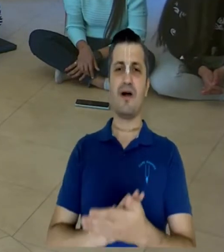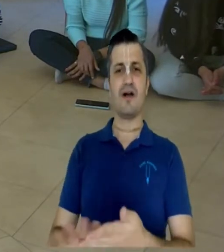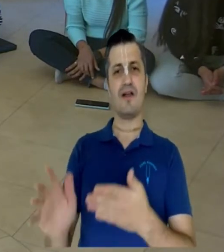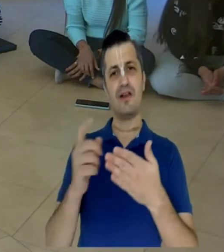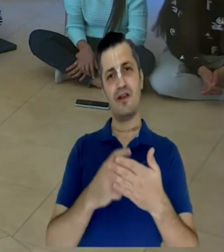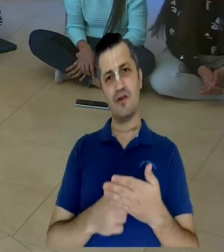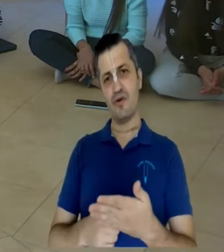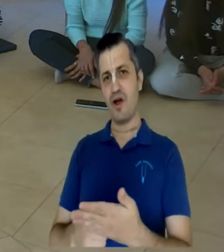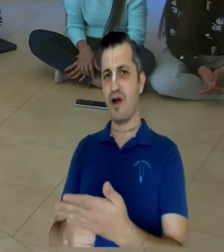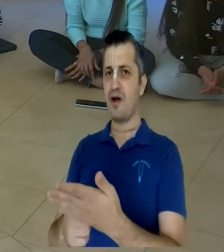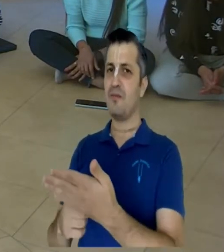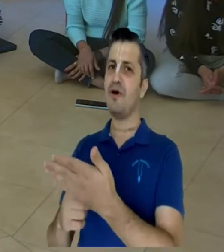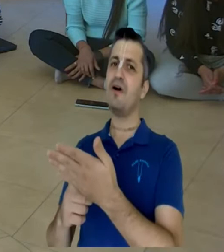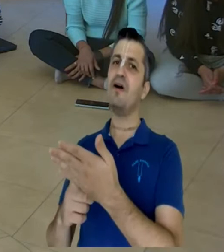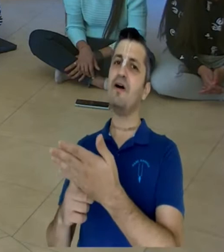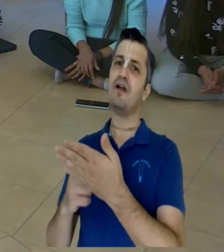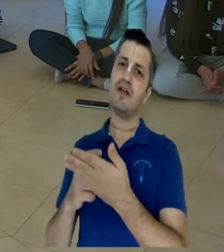Rama